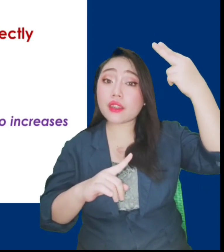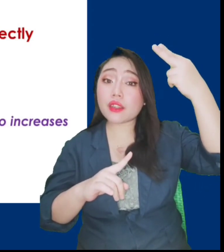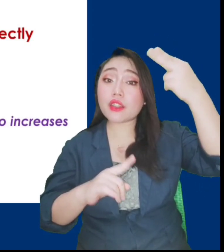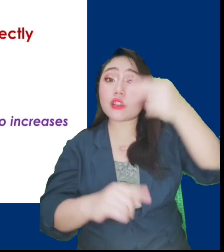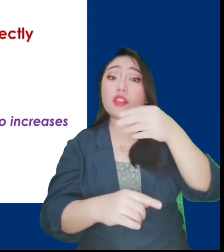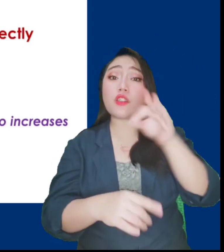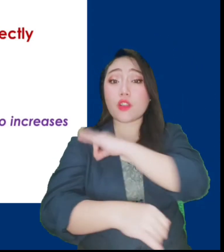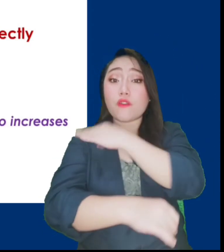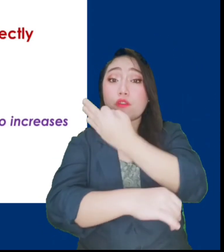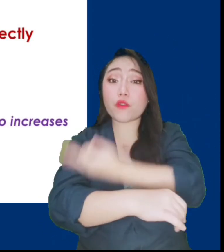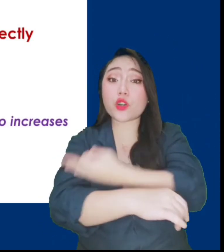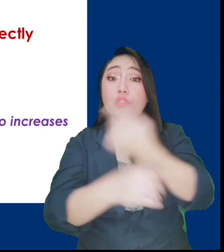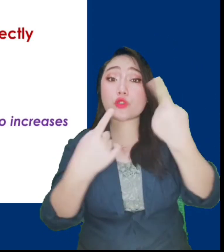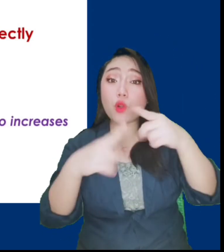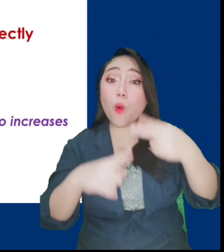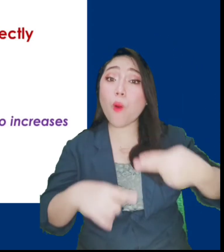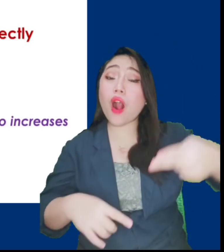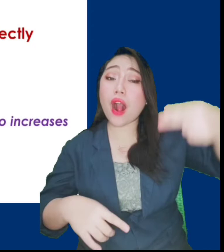then